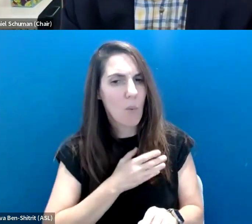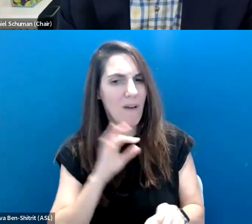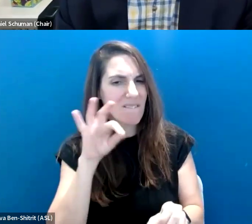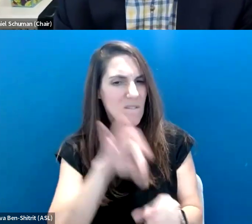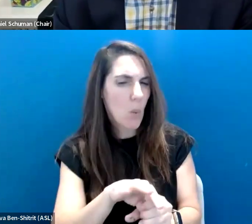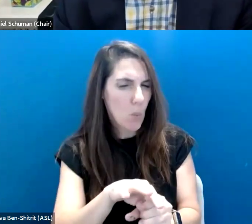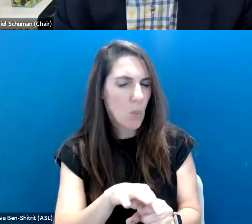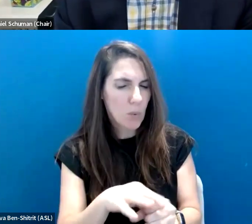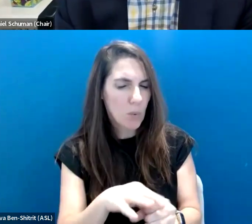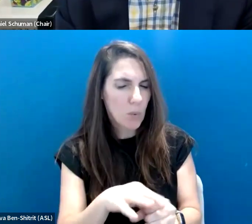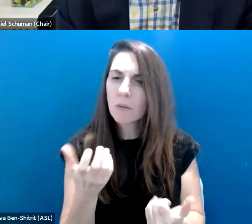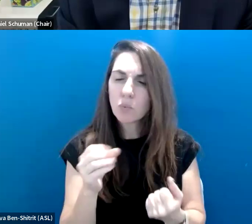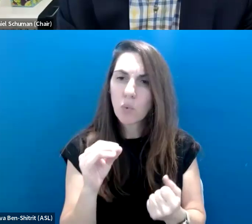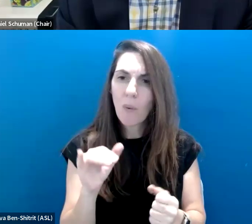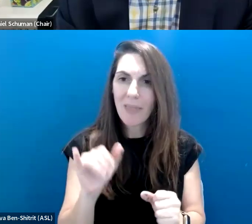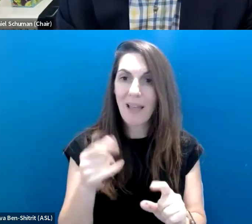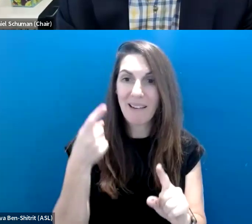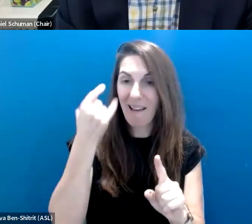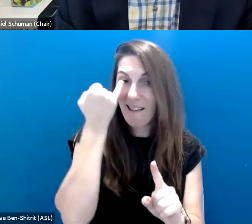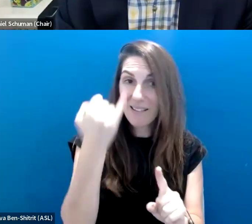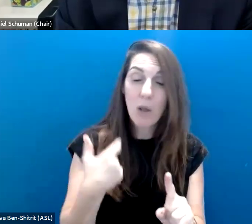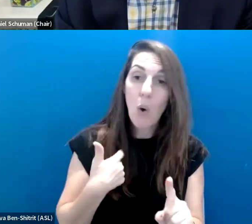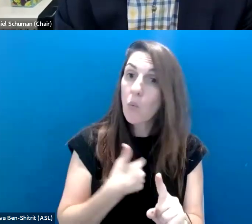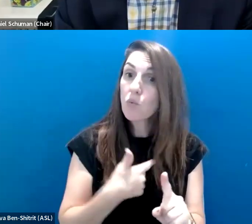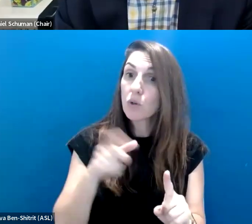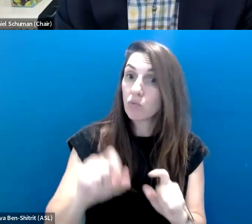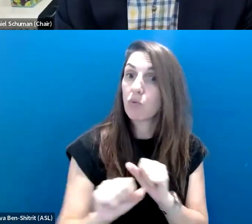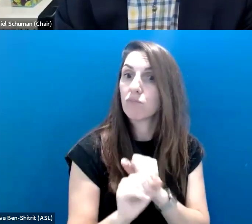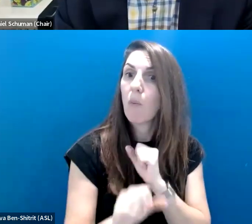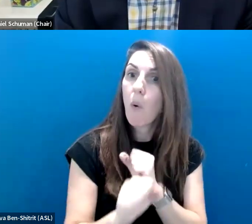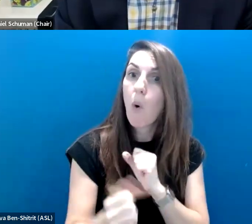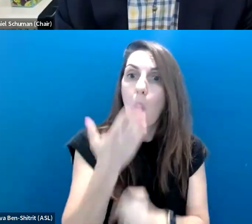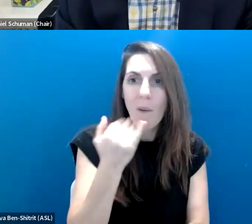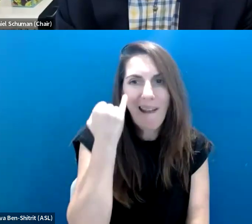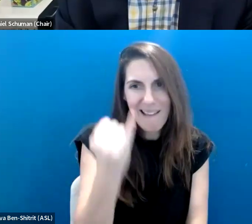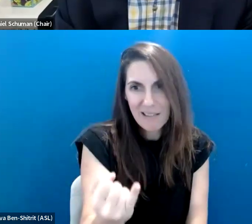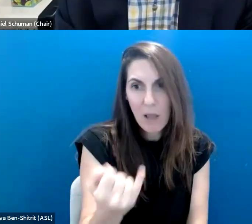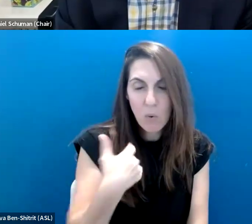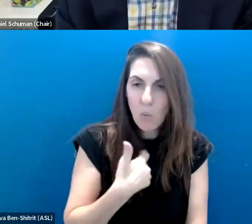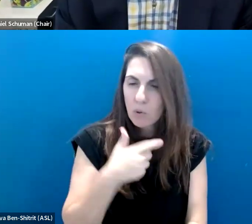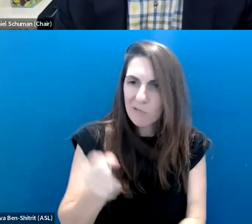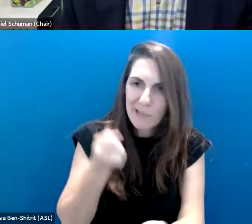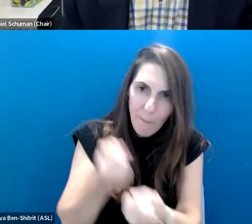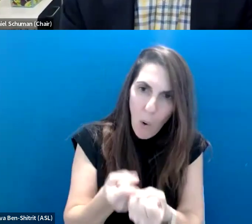the ideas that we know to be good, we should be promoting. and